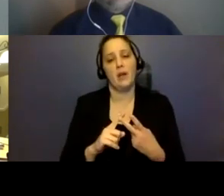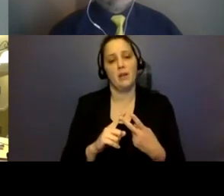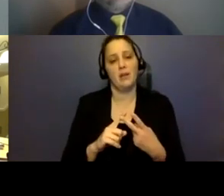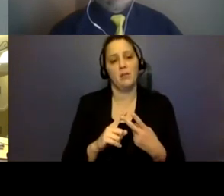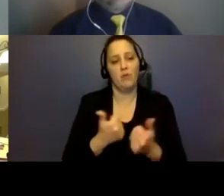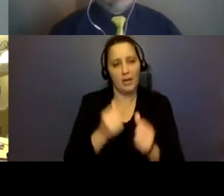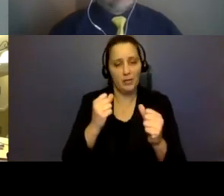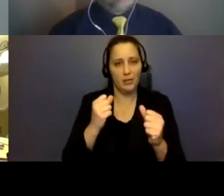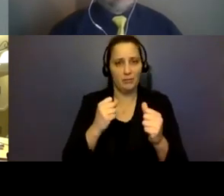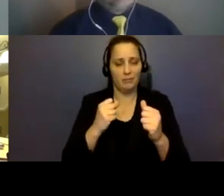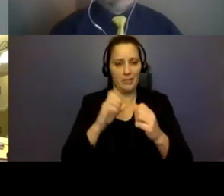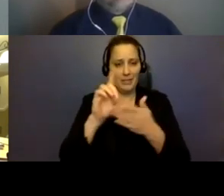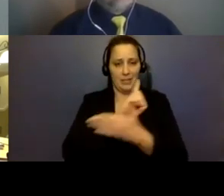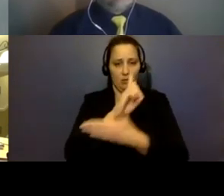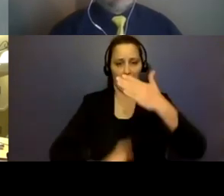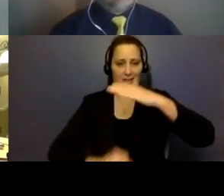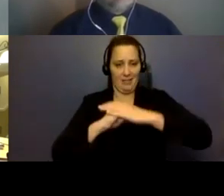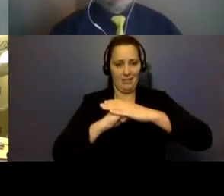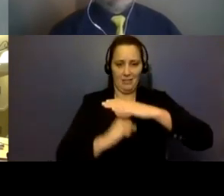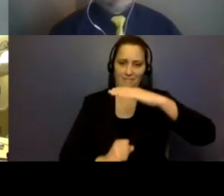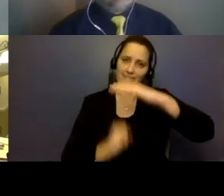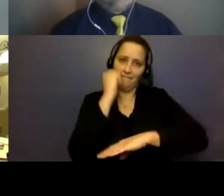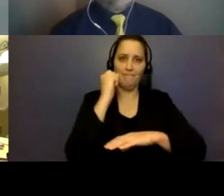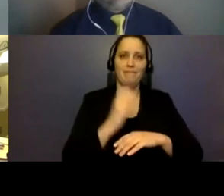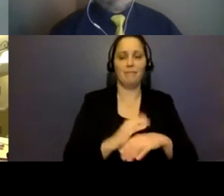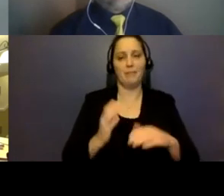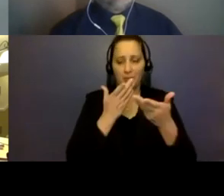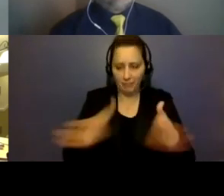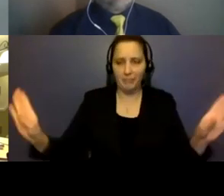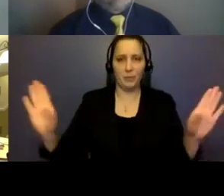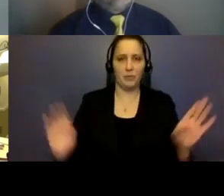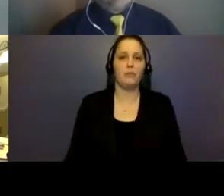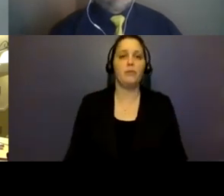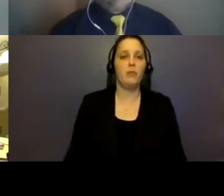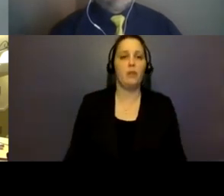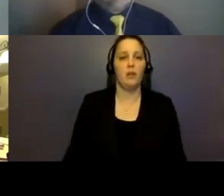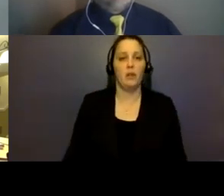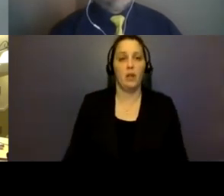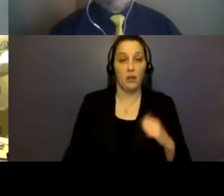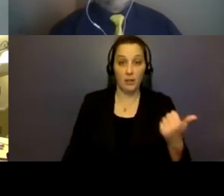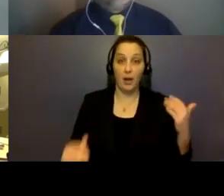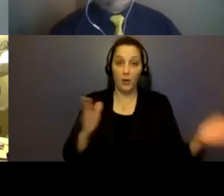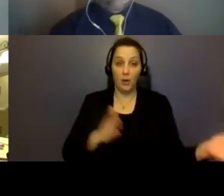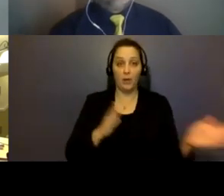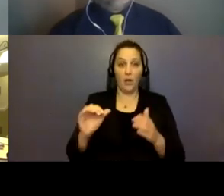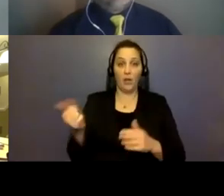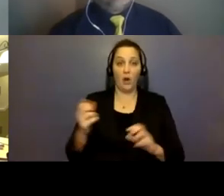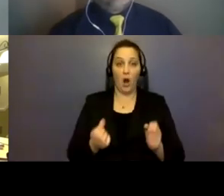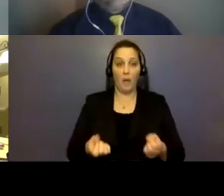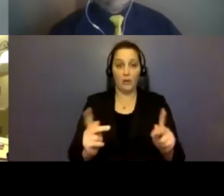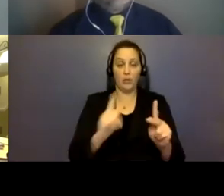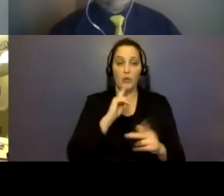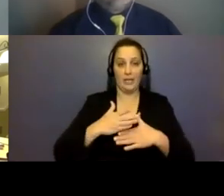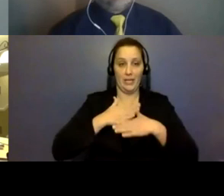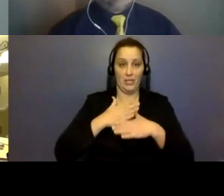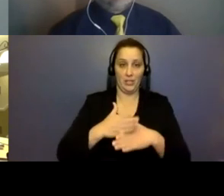move beyond discrimination. We move now to another opportunity to really share in what I